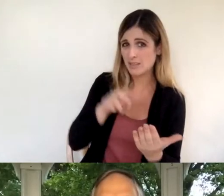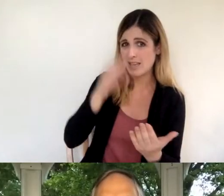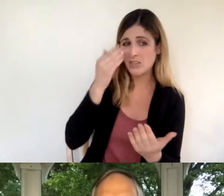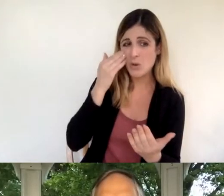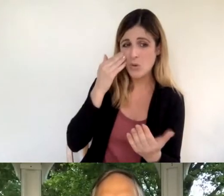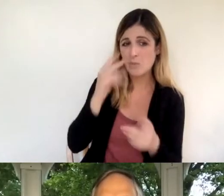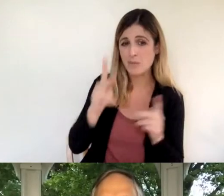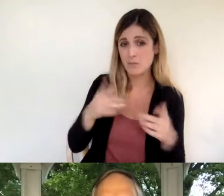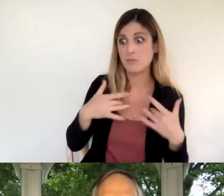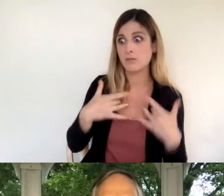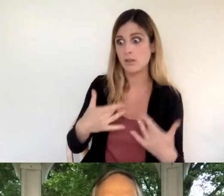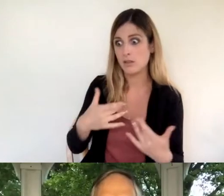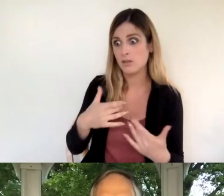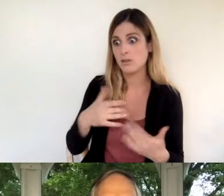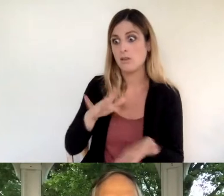on Fosamax.